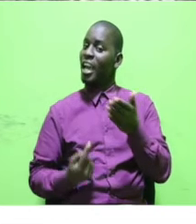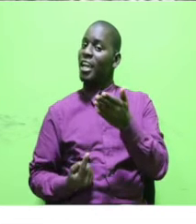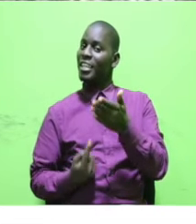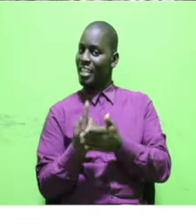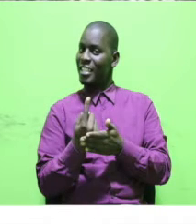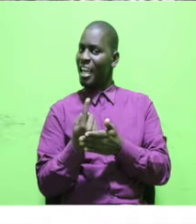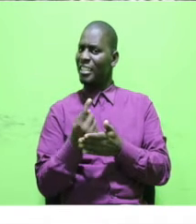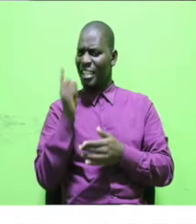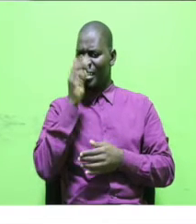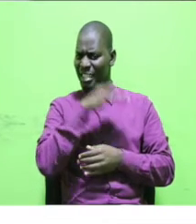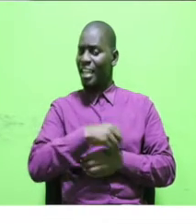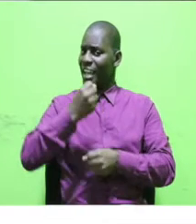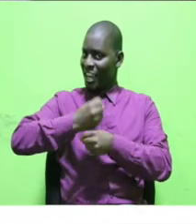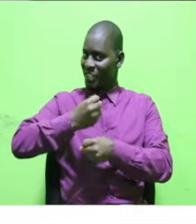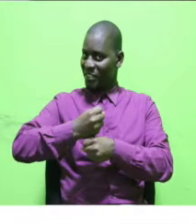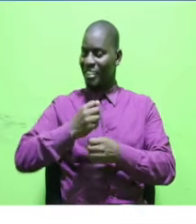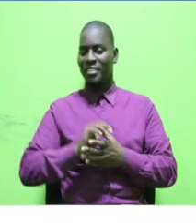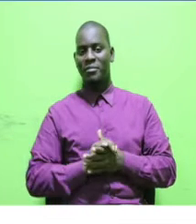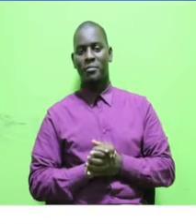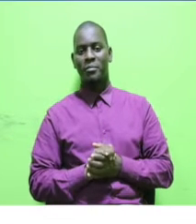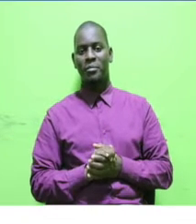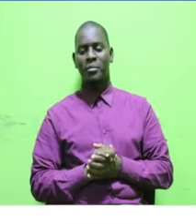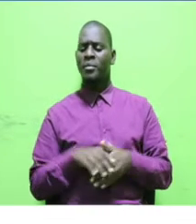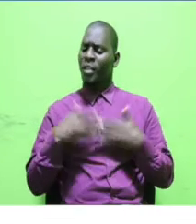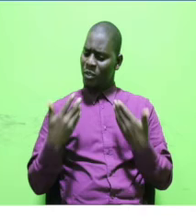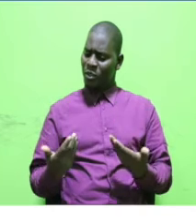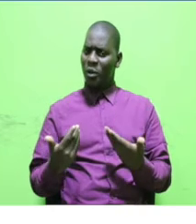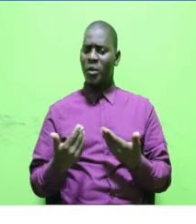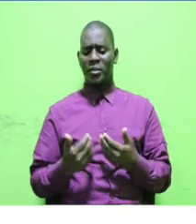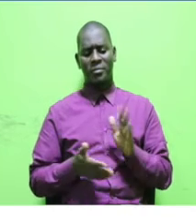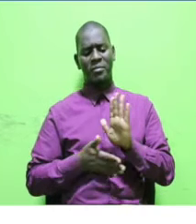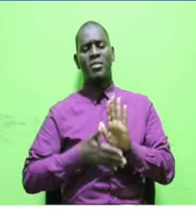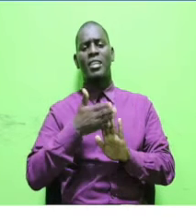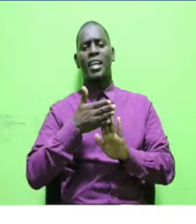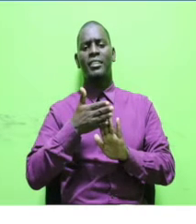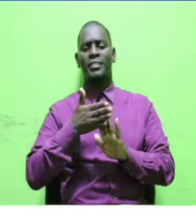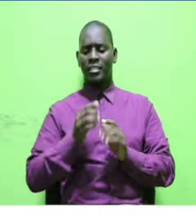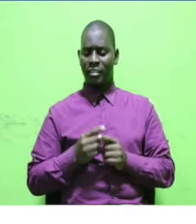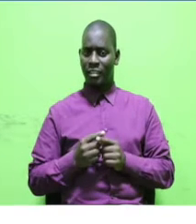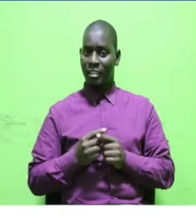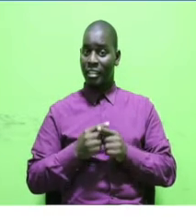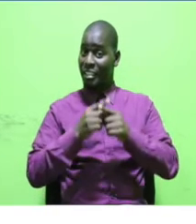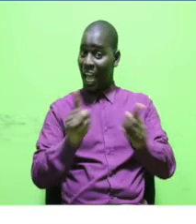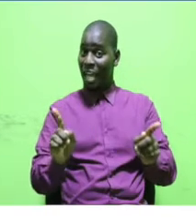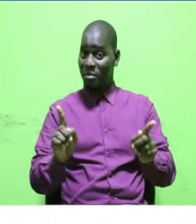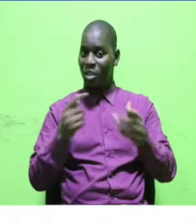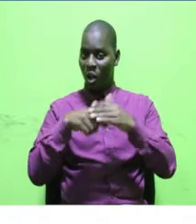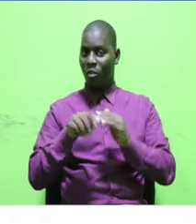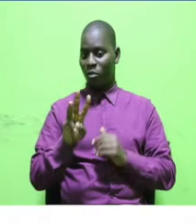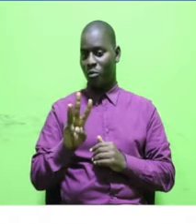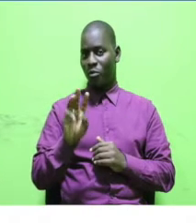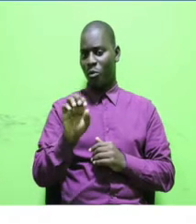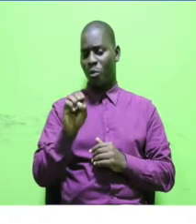of day-to-day activities. Let us now look on the types of waste. You